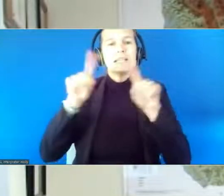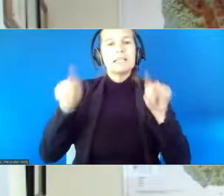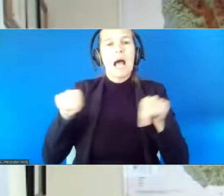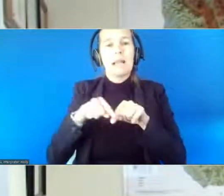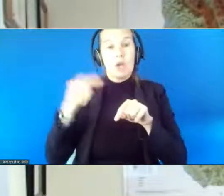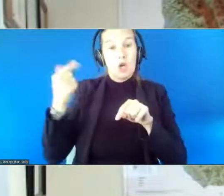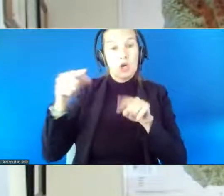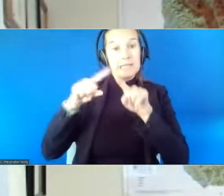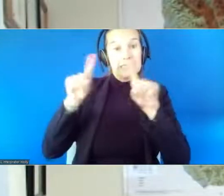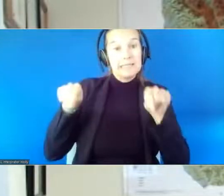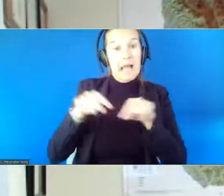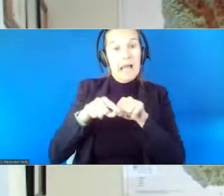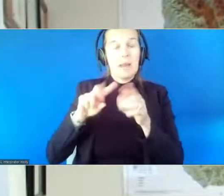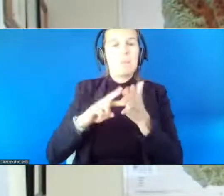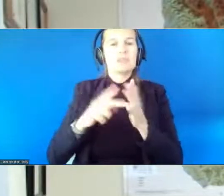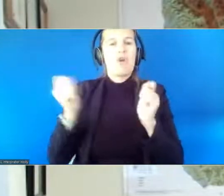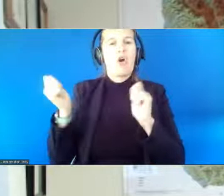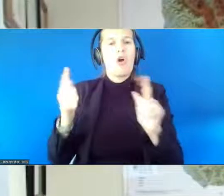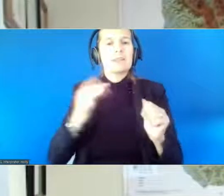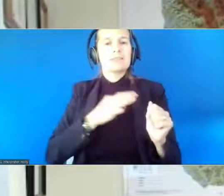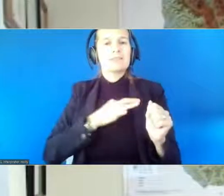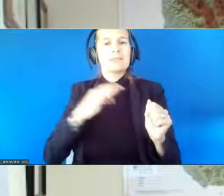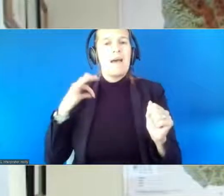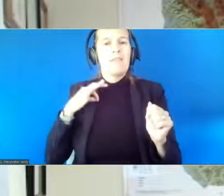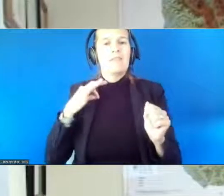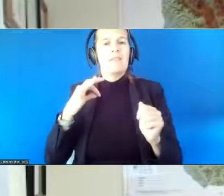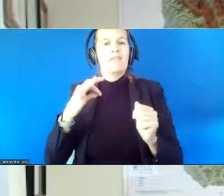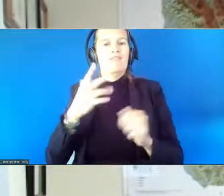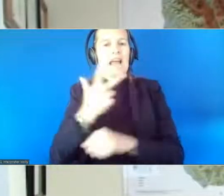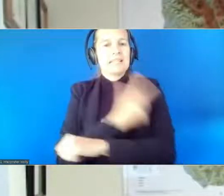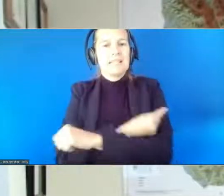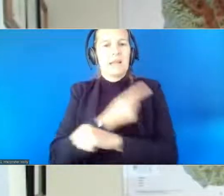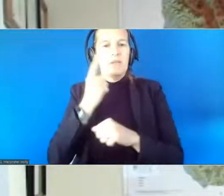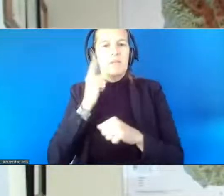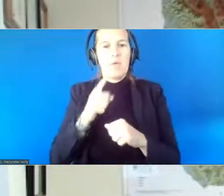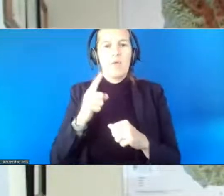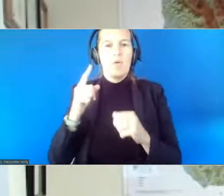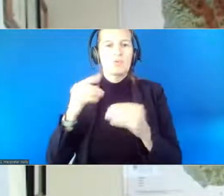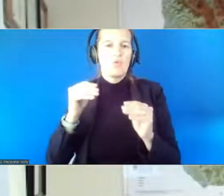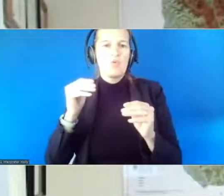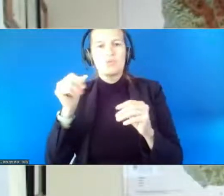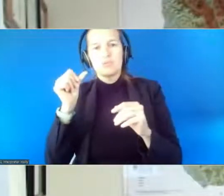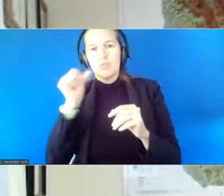the staff vaccinated and only vaccinated patrons are inside. The